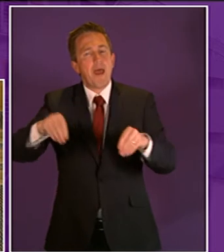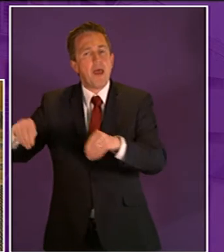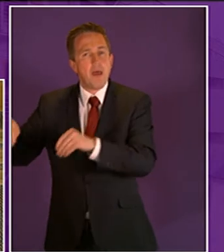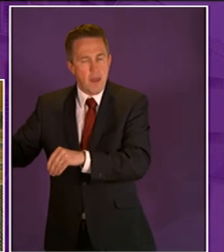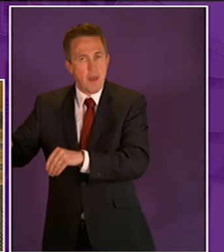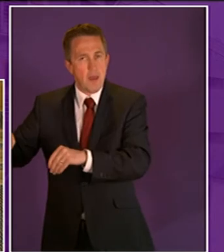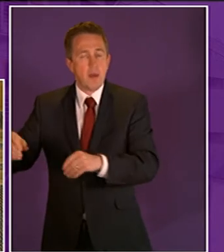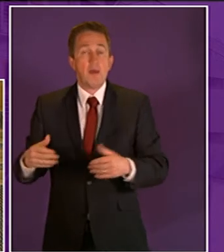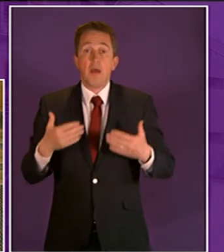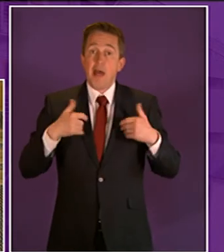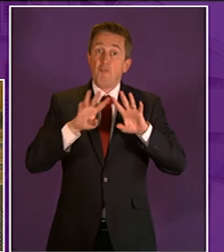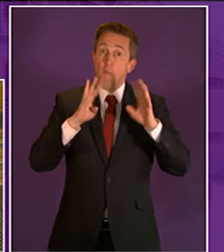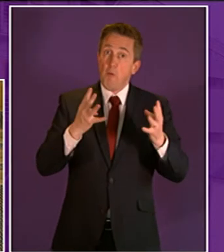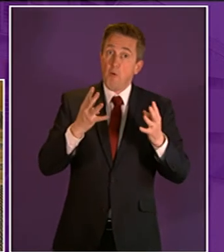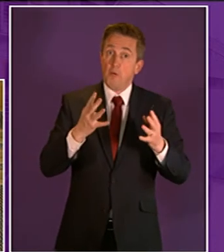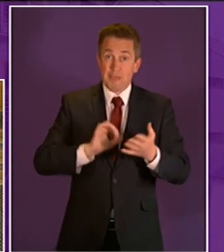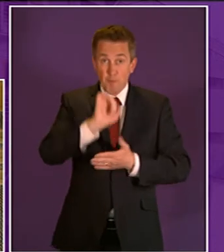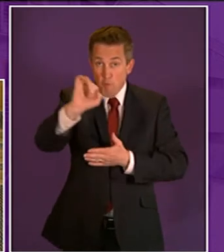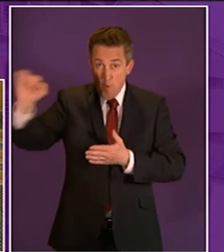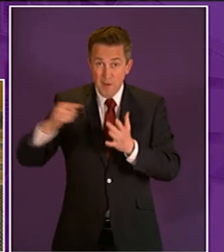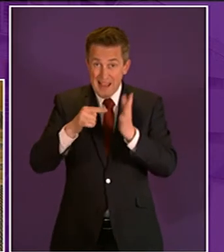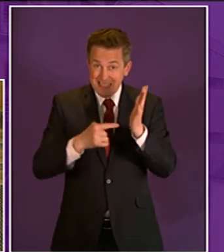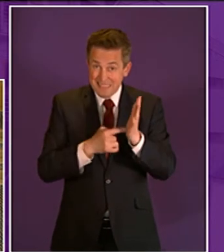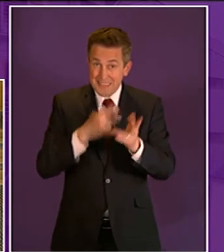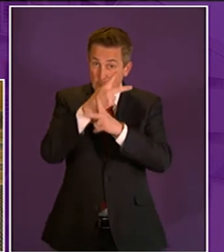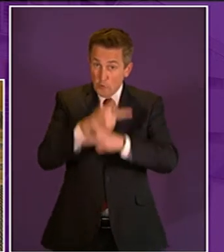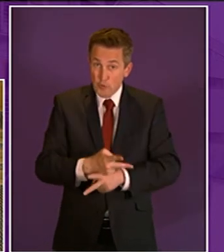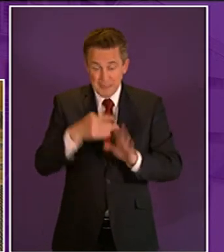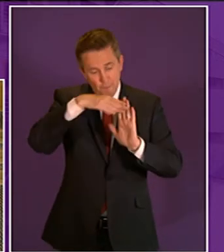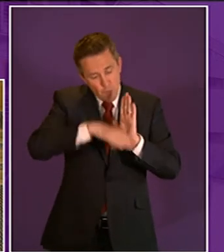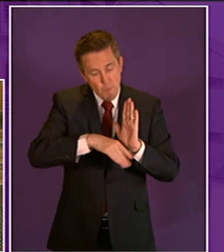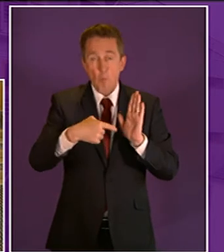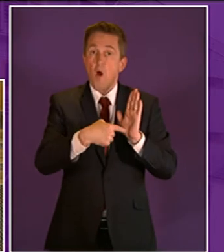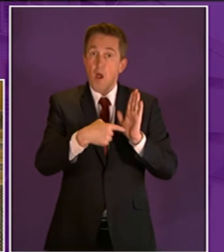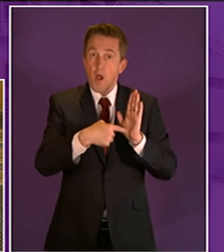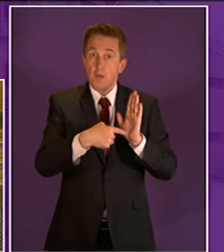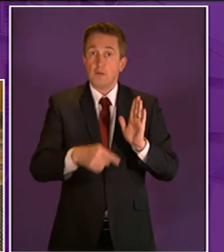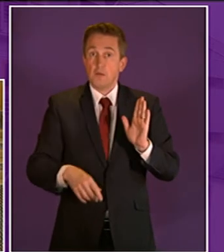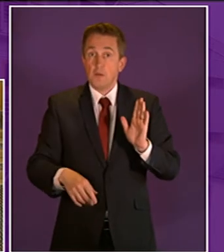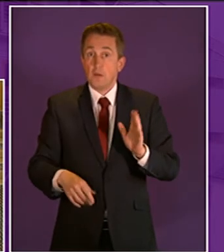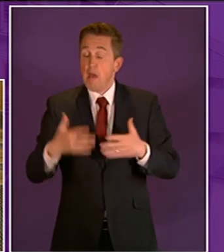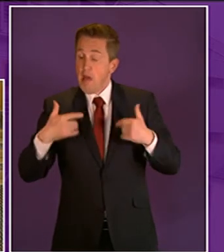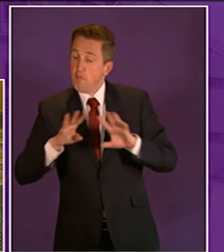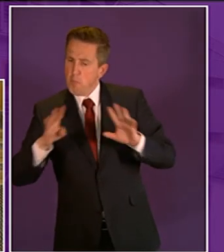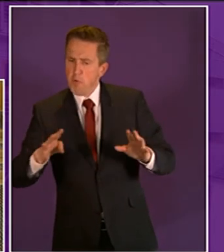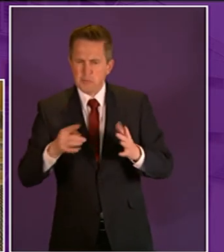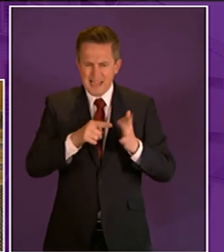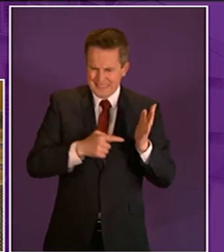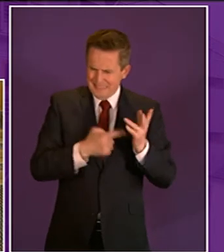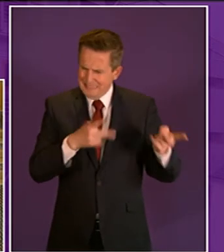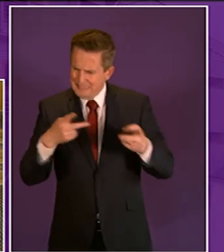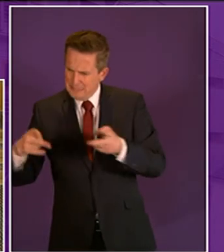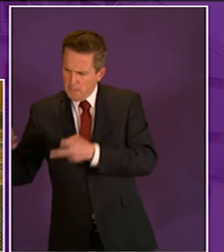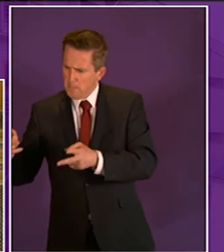health boards have IT security frameworks and policies in place. The IT environment across health boards is complex, with a mixture